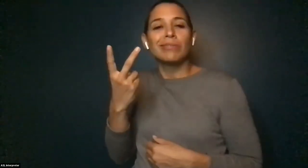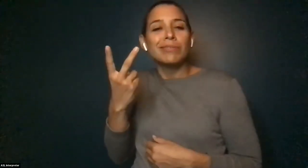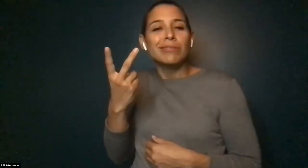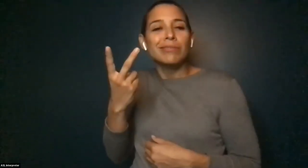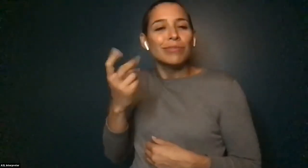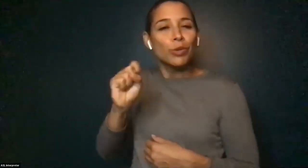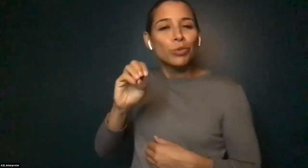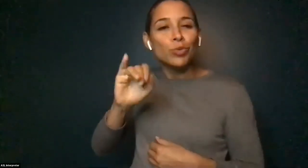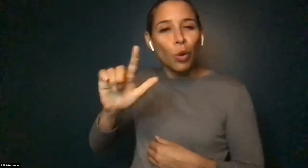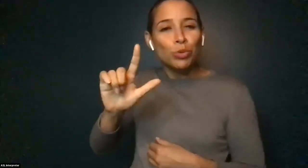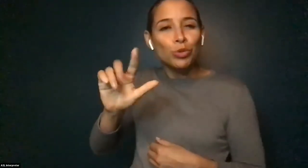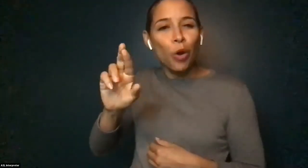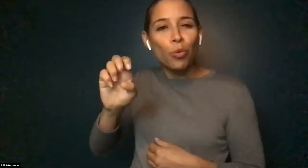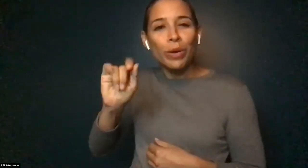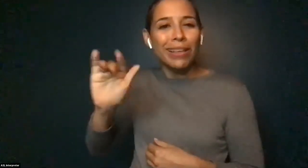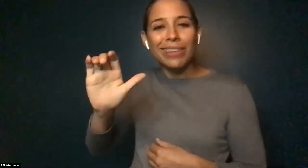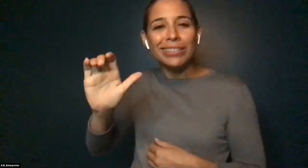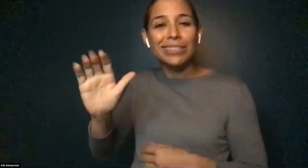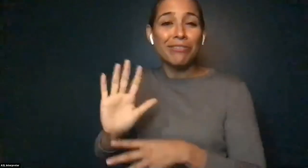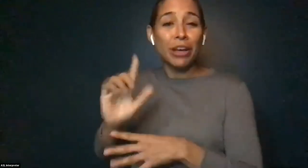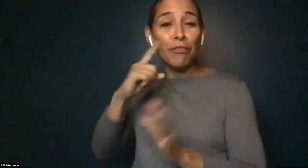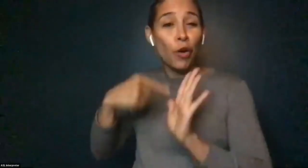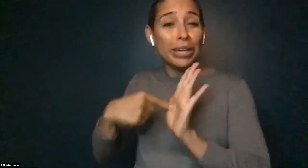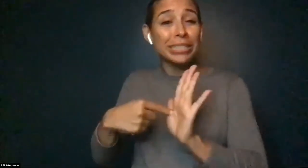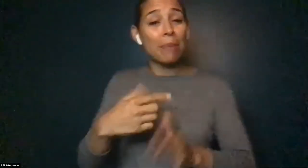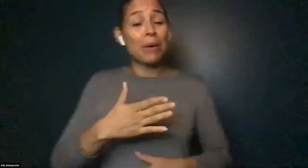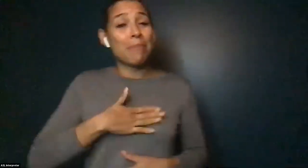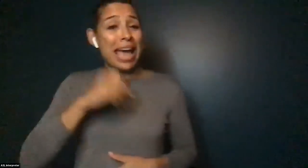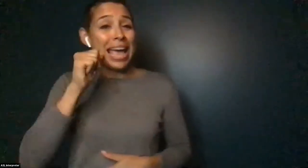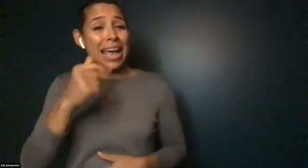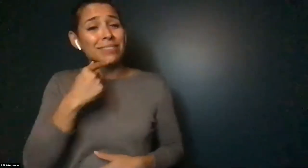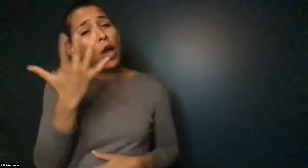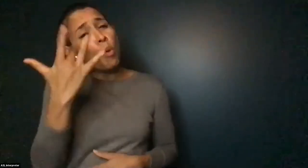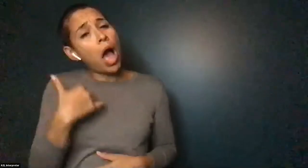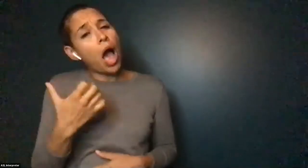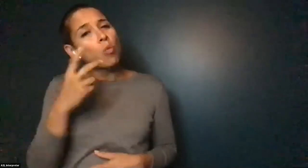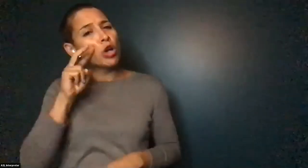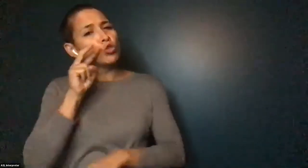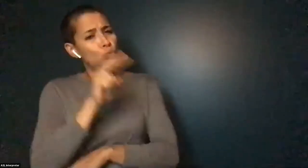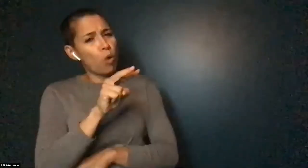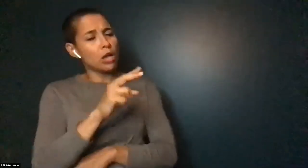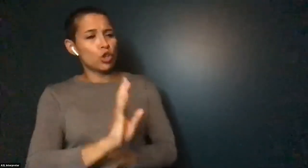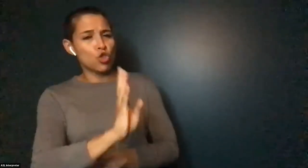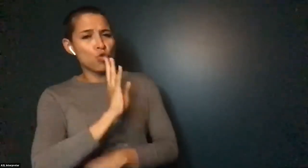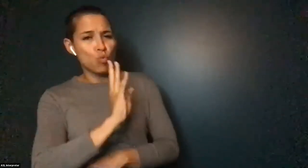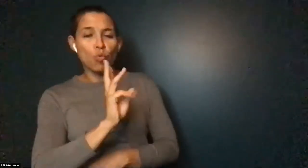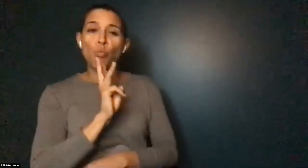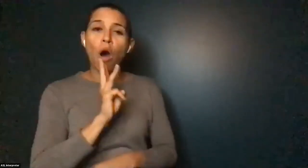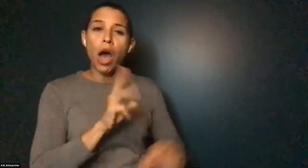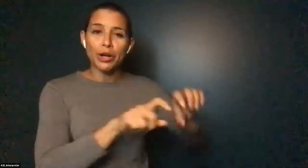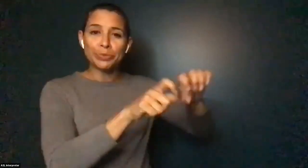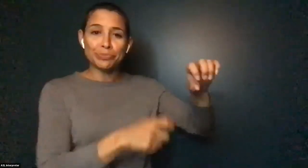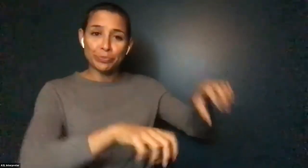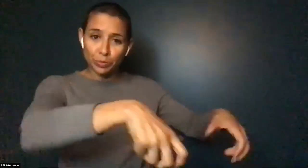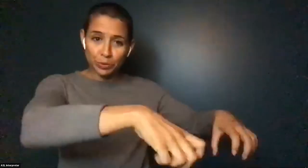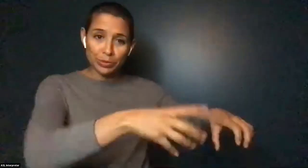said, why would I want to watch a water tap drip for 30 minutes when I know what water shortage is like? Some people right now don't want to